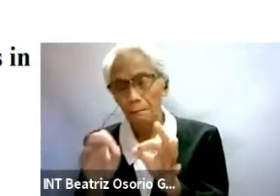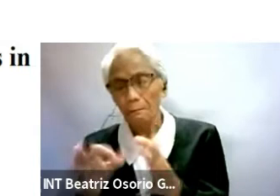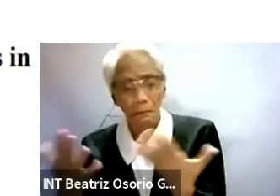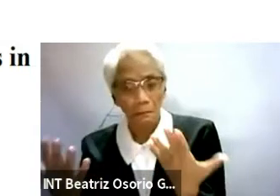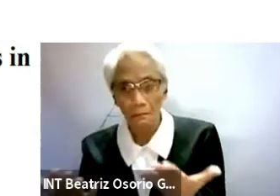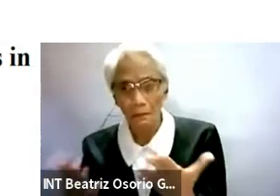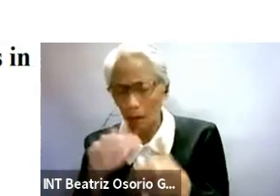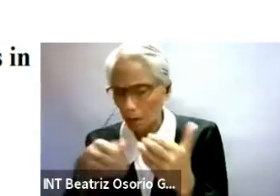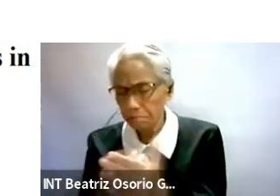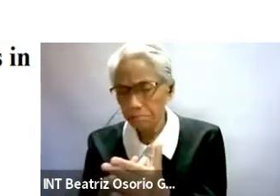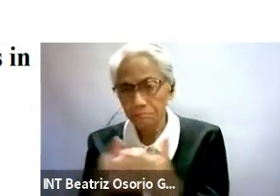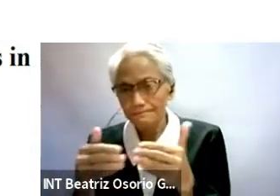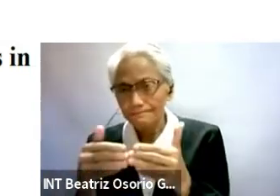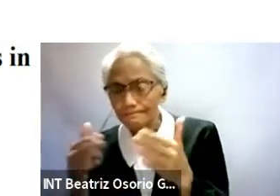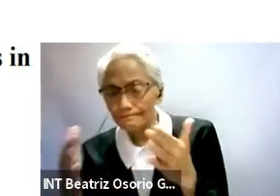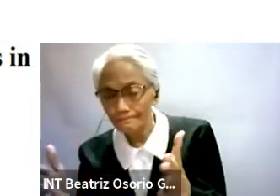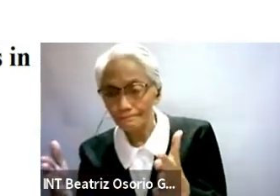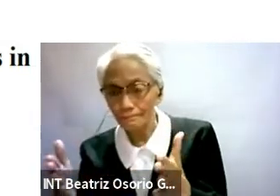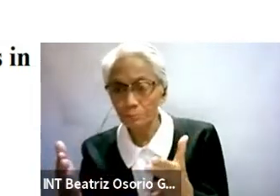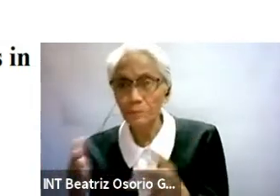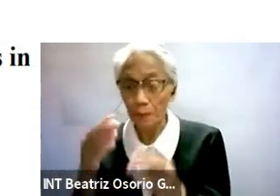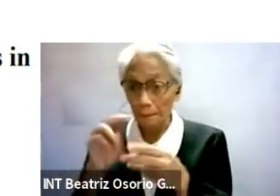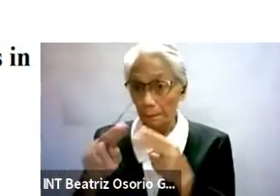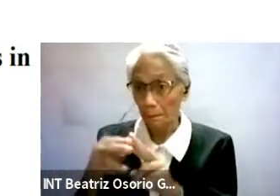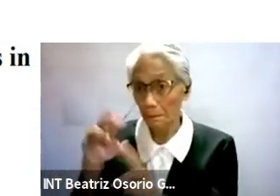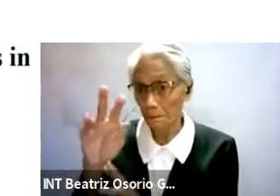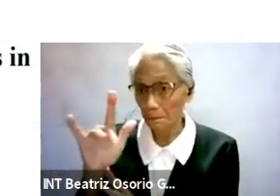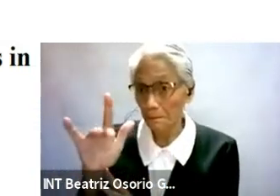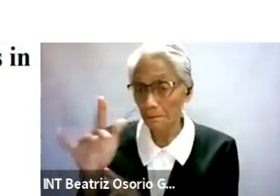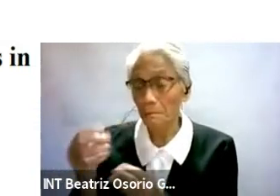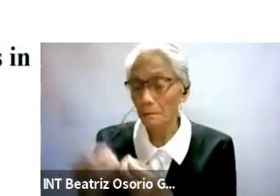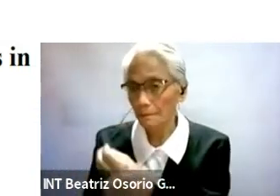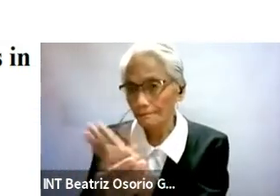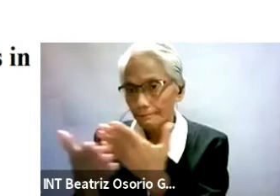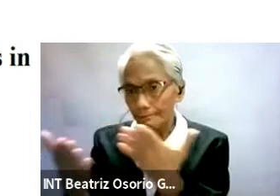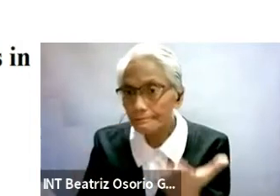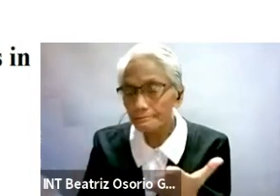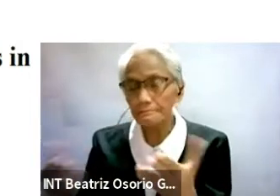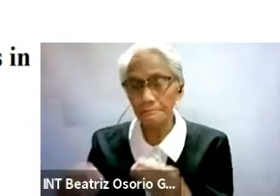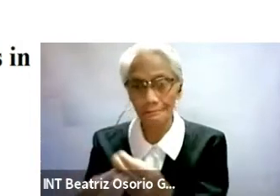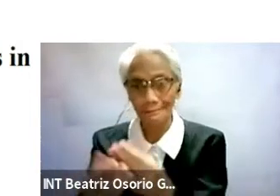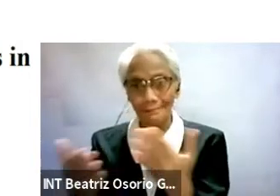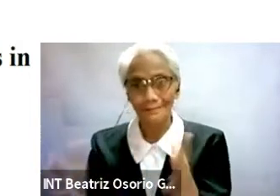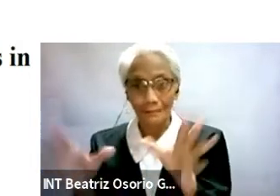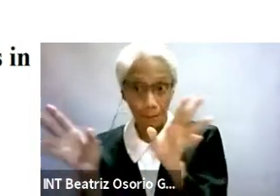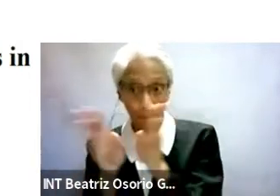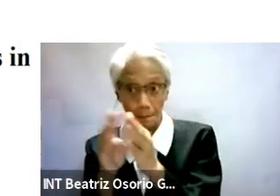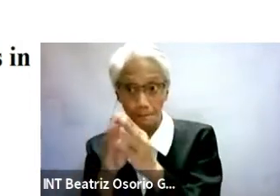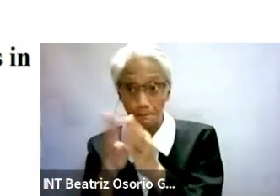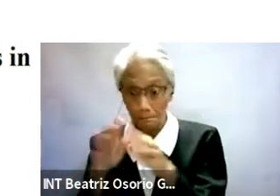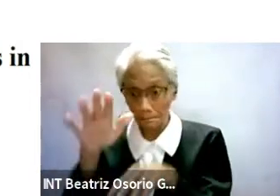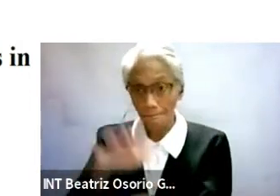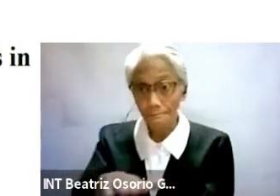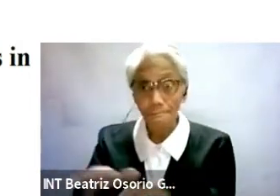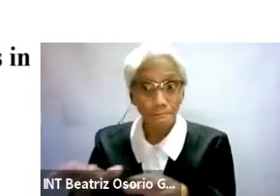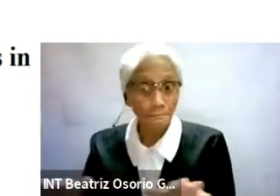all general comments, number 25 provides states parties to the Convention on the Rights of the Child with